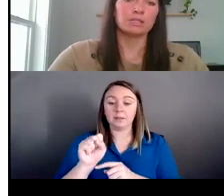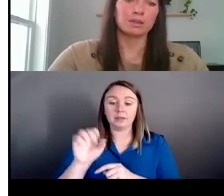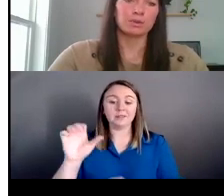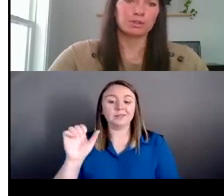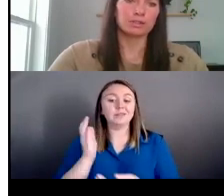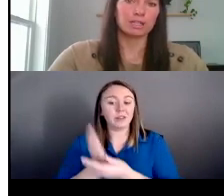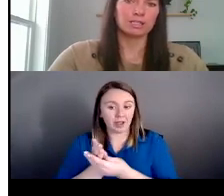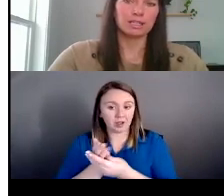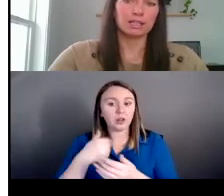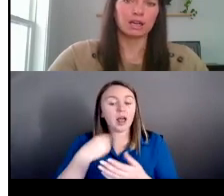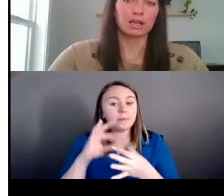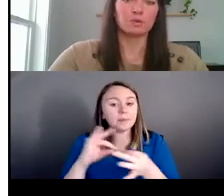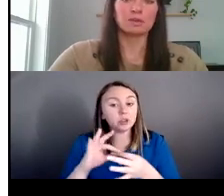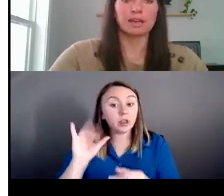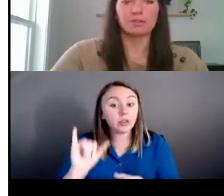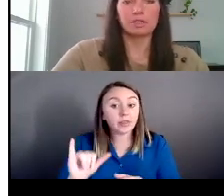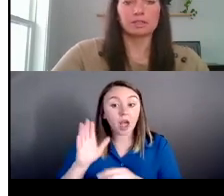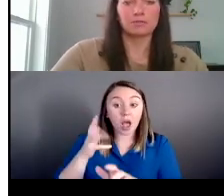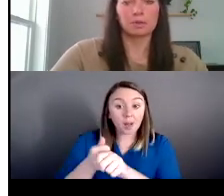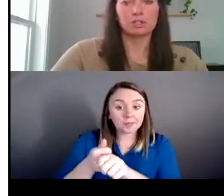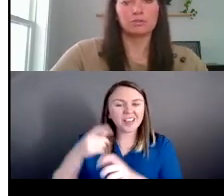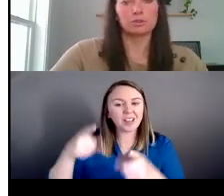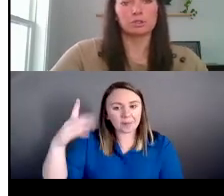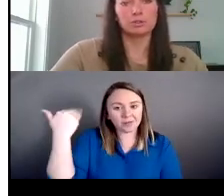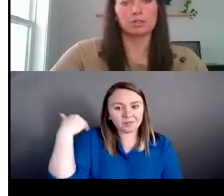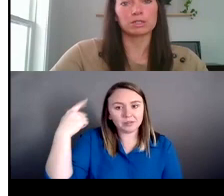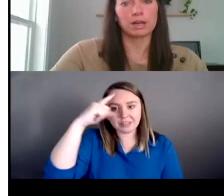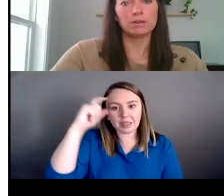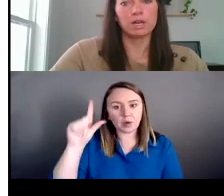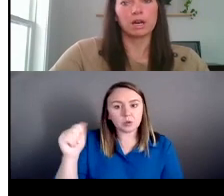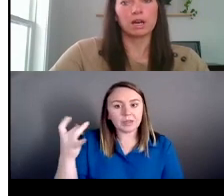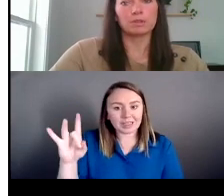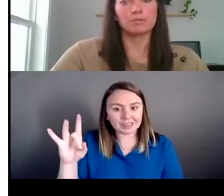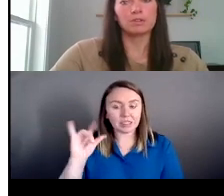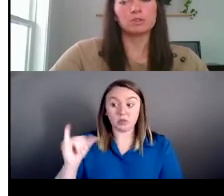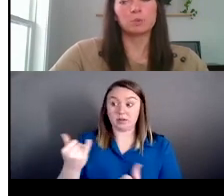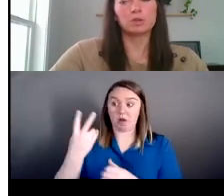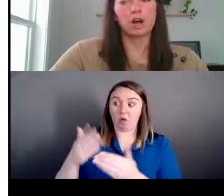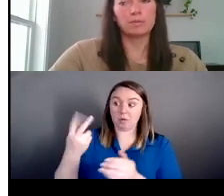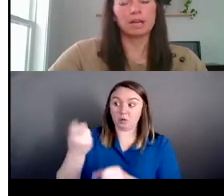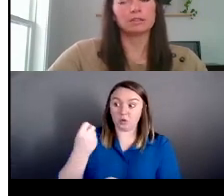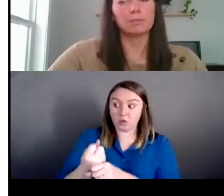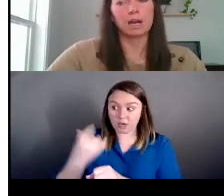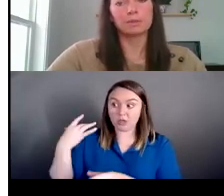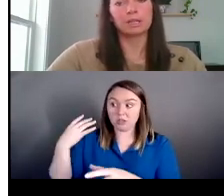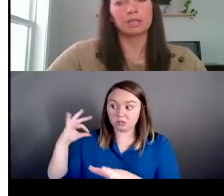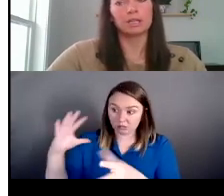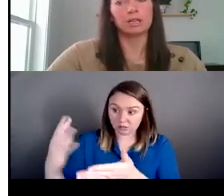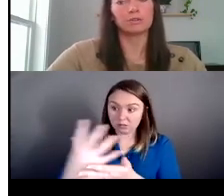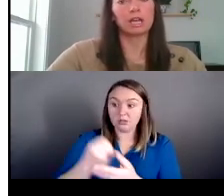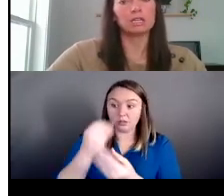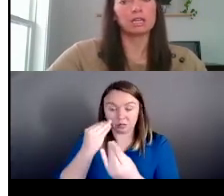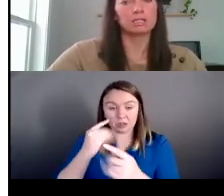was in December 2018. So we've been gathering this information for almost 2 years now, but the fields weren't automatically